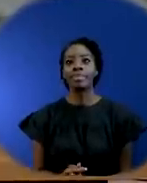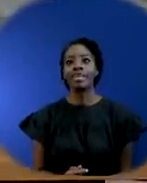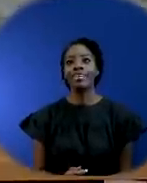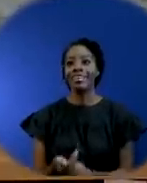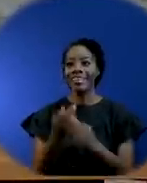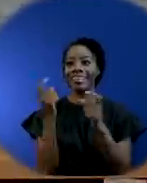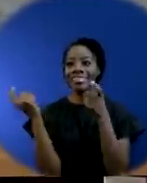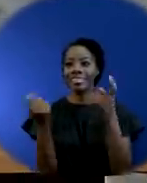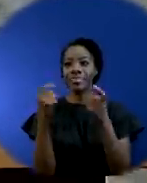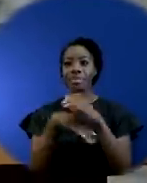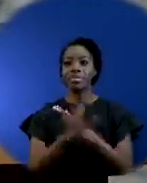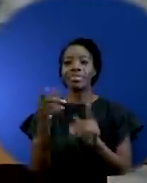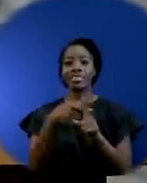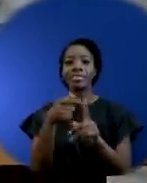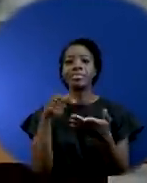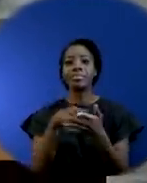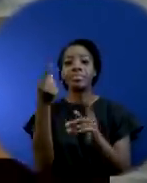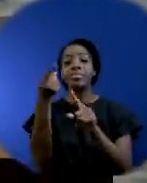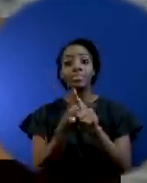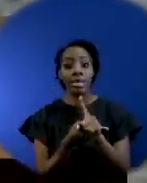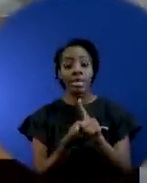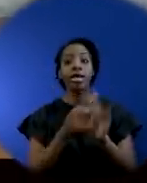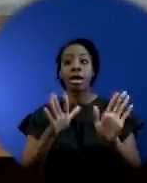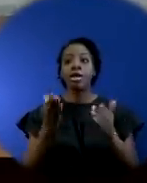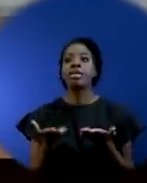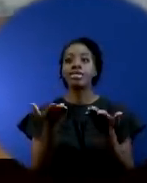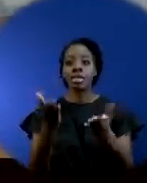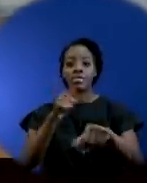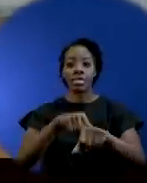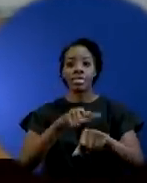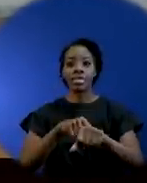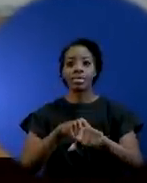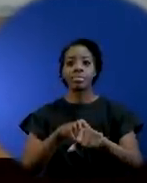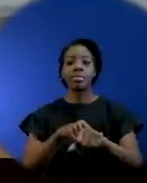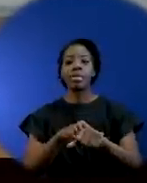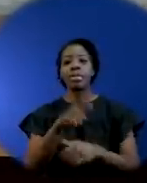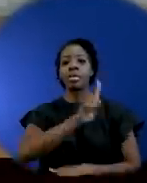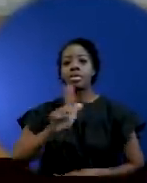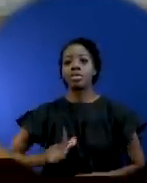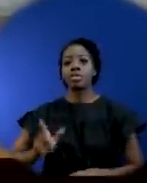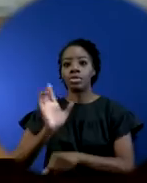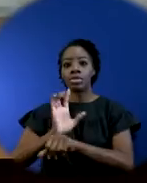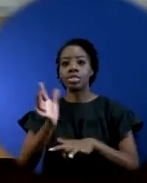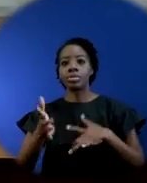births this month. Well, it's offering time in the Lord's church, and we're excited about giving.